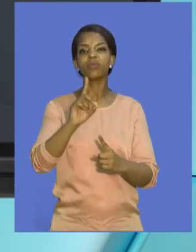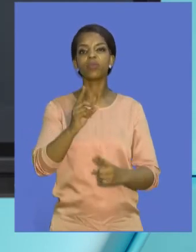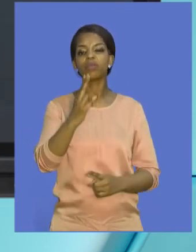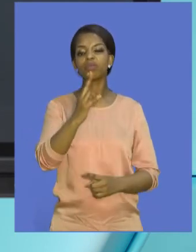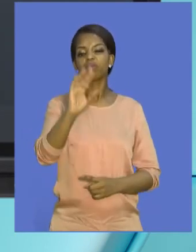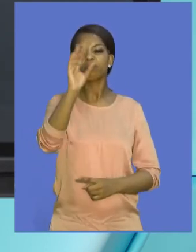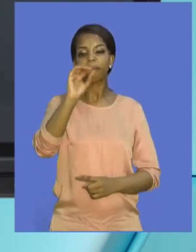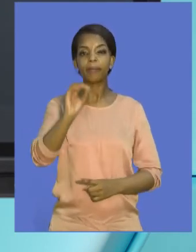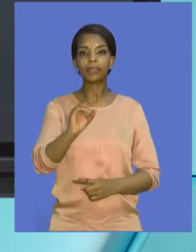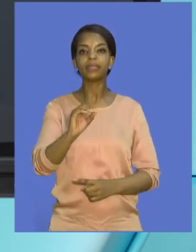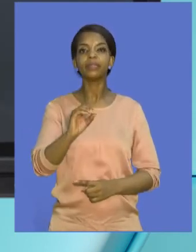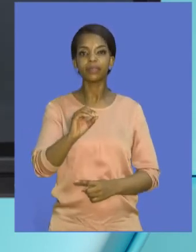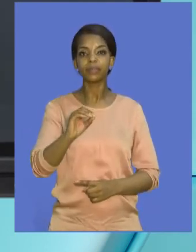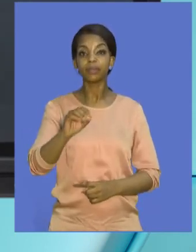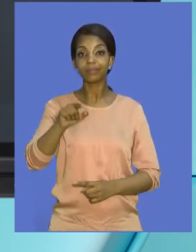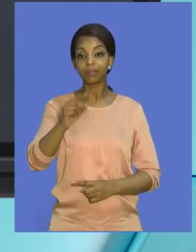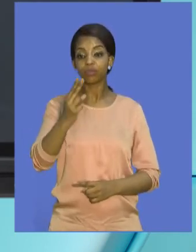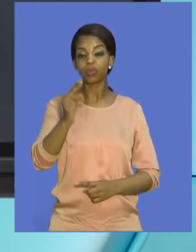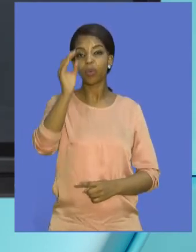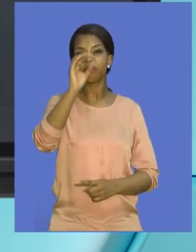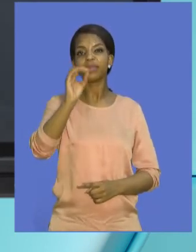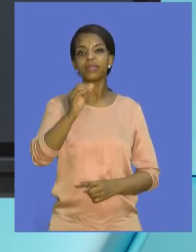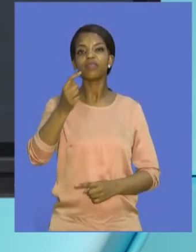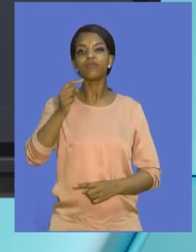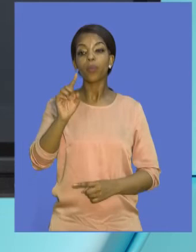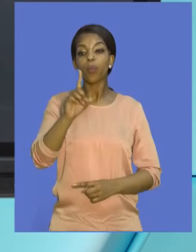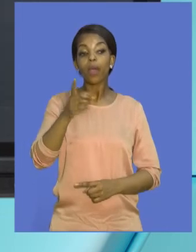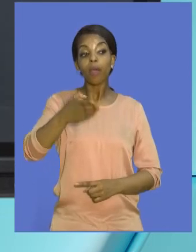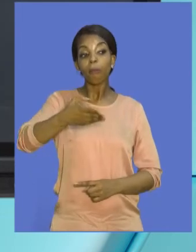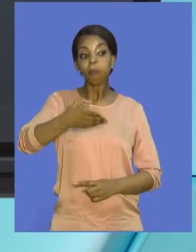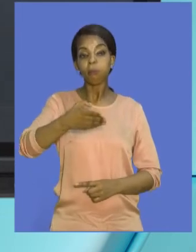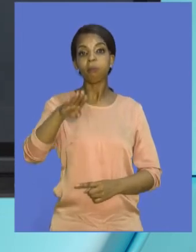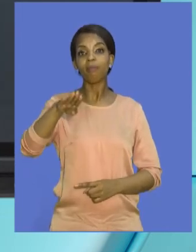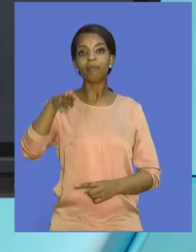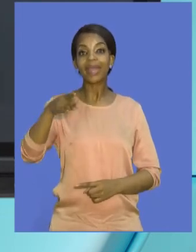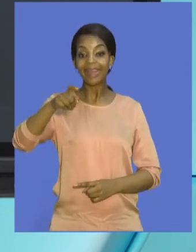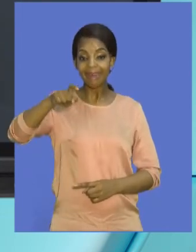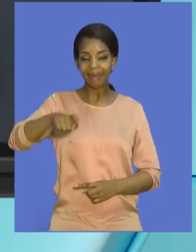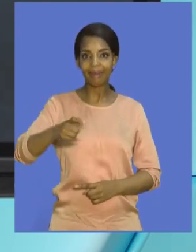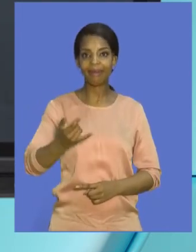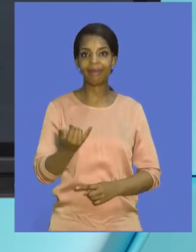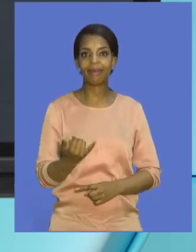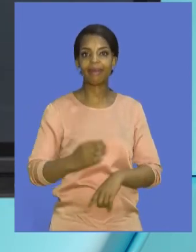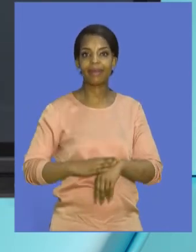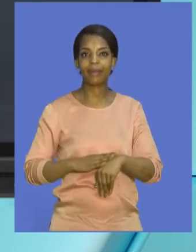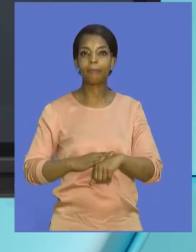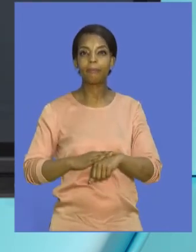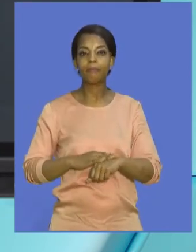will be 2% of what you have in the bank at that time, or in your piggy bank